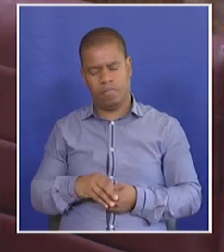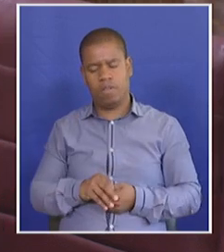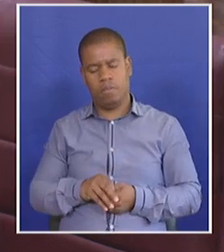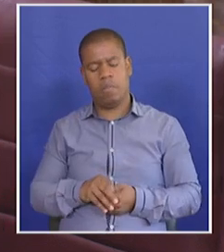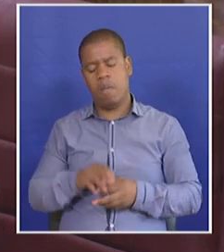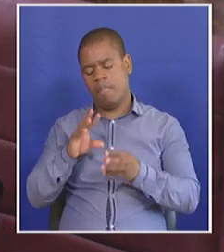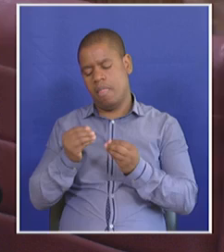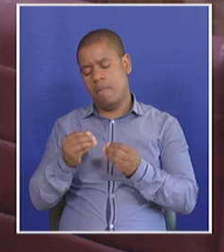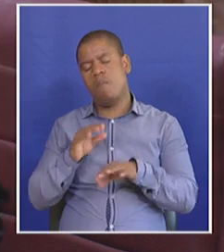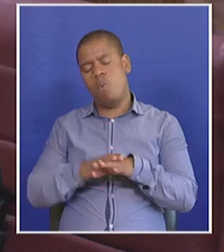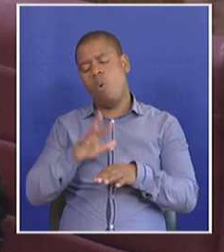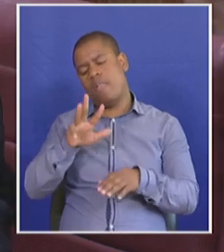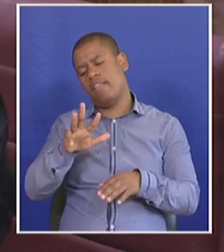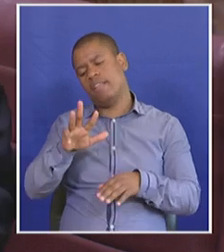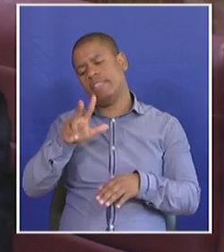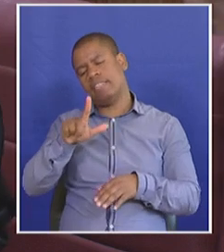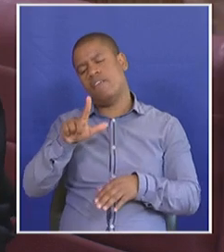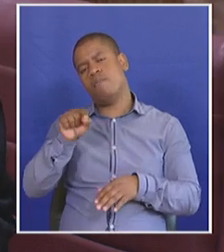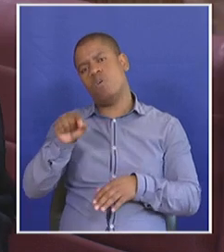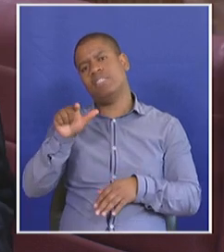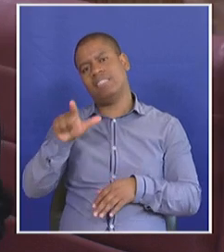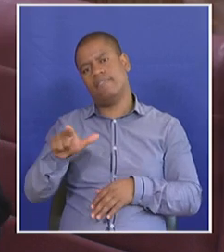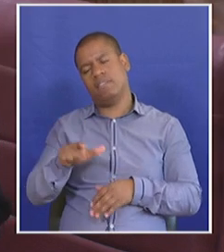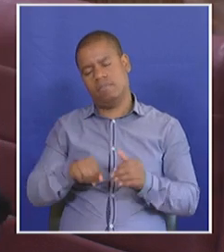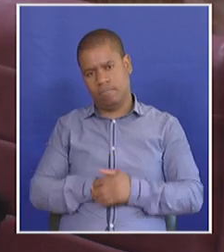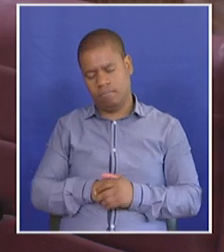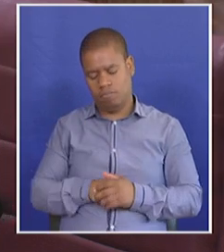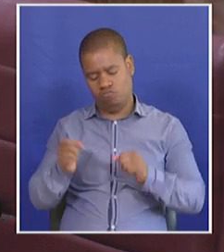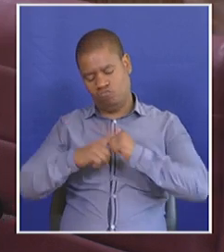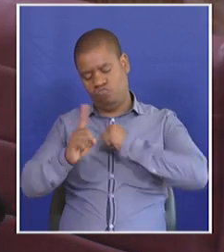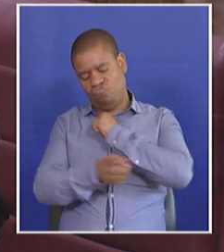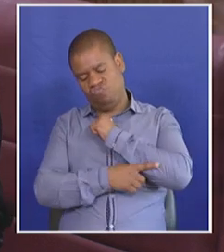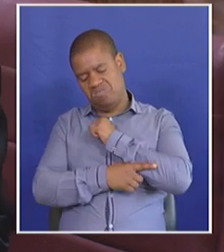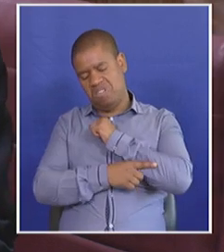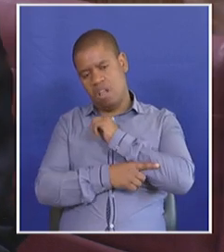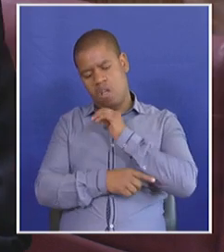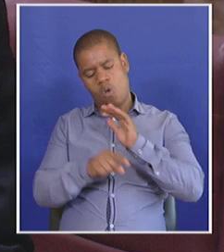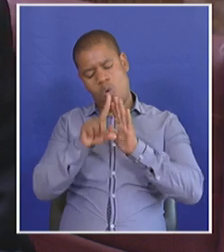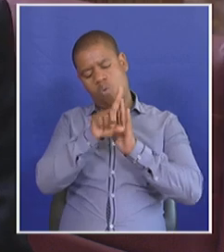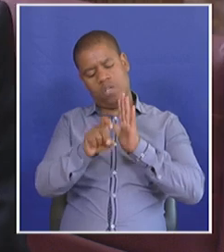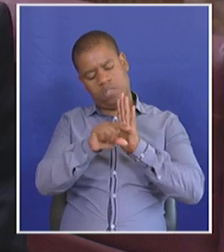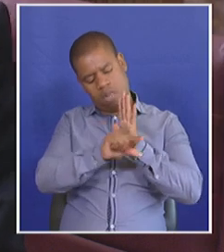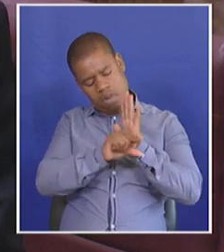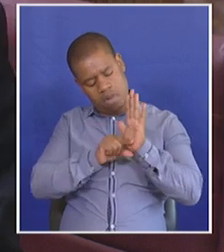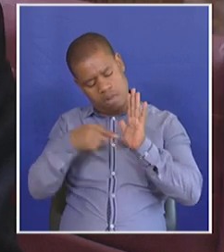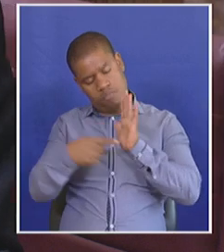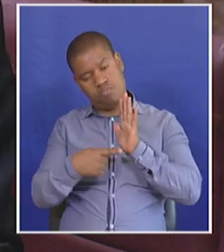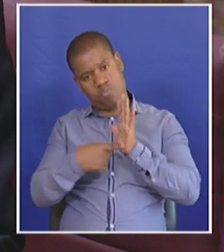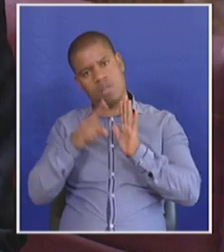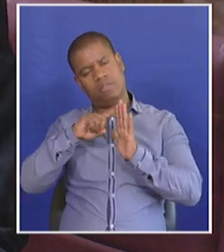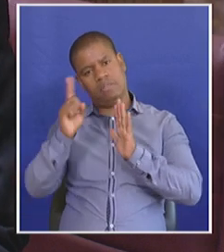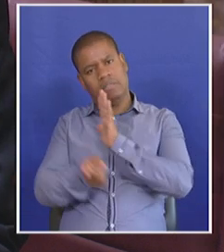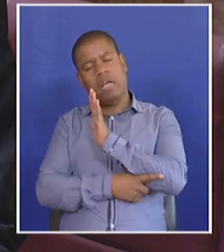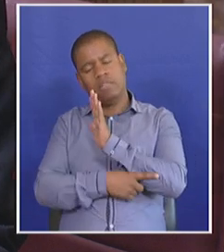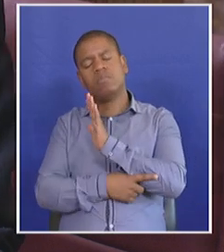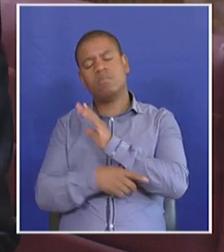of 94.7. And as far as the last part of the question of how many of the more detail, how many of